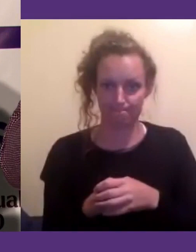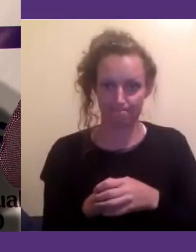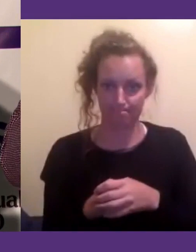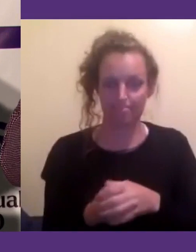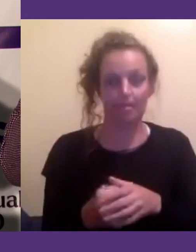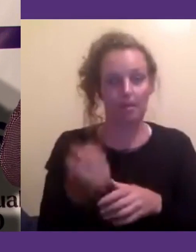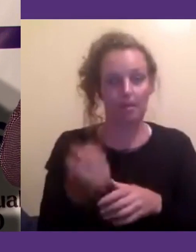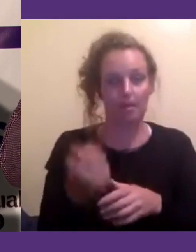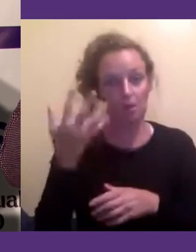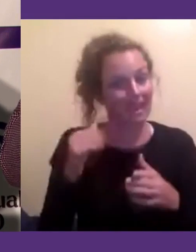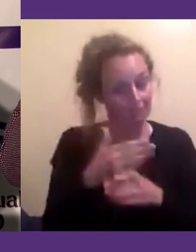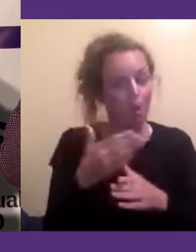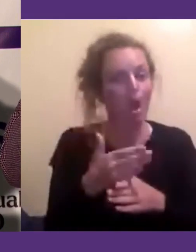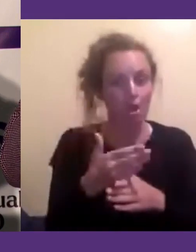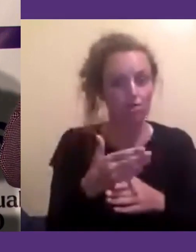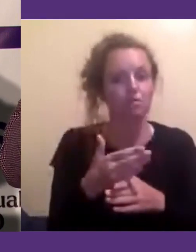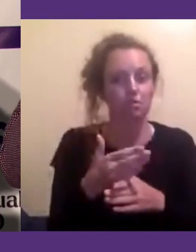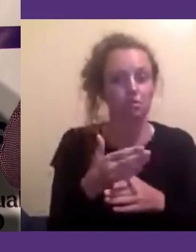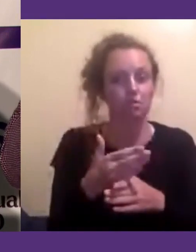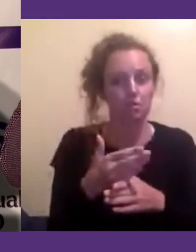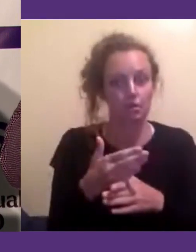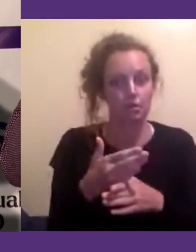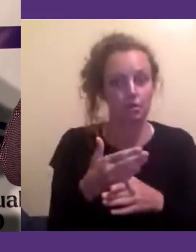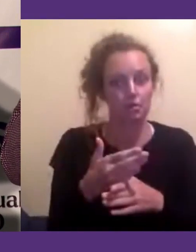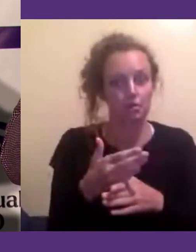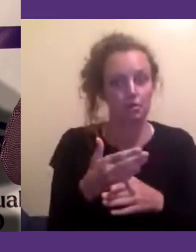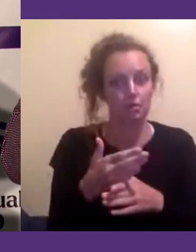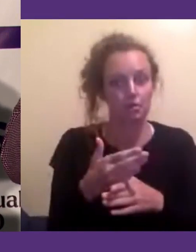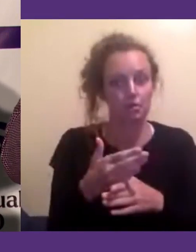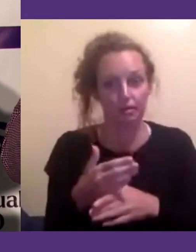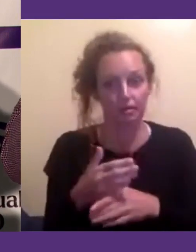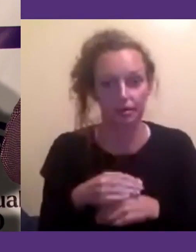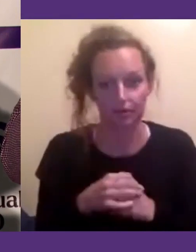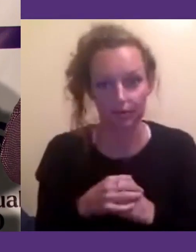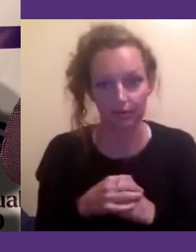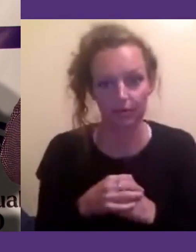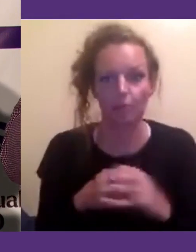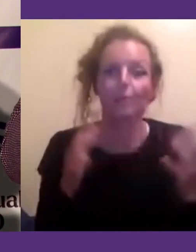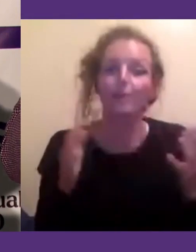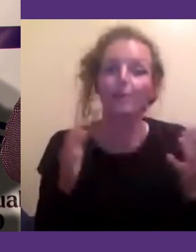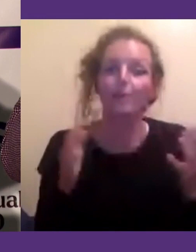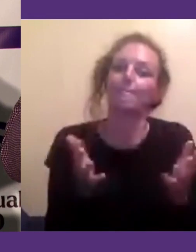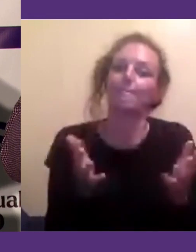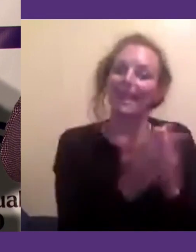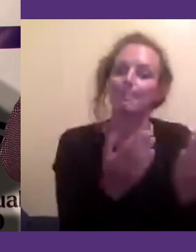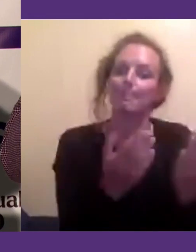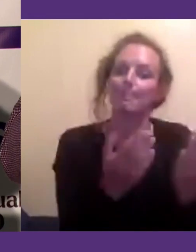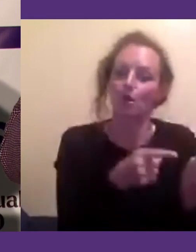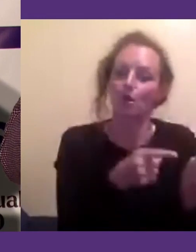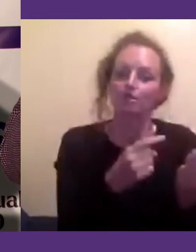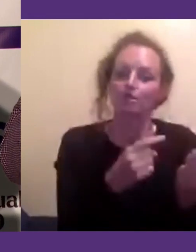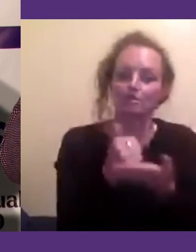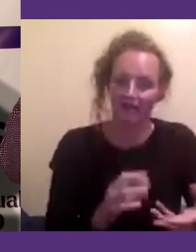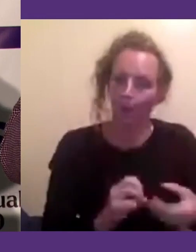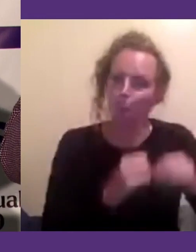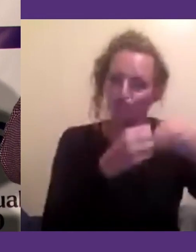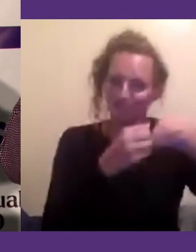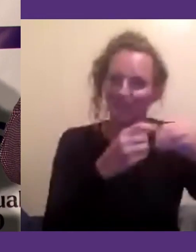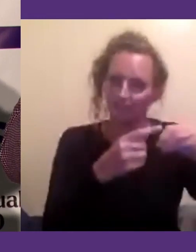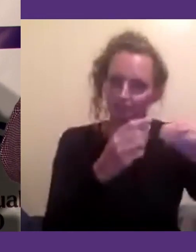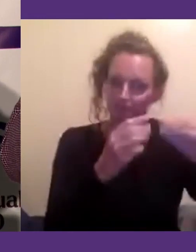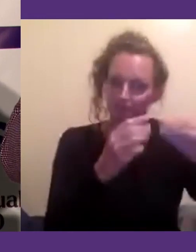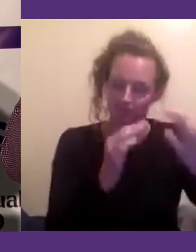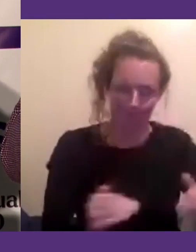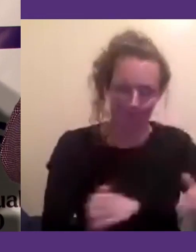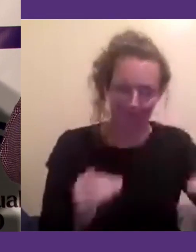valuable thing to do because there is that kind of leveling up of understanding. What I would say though is, as I'm sure